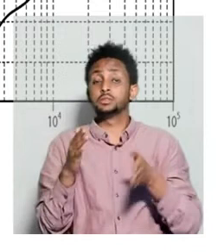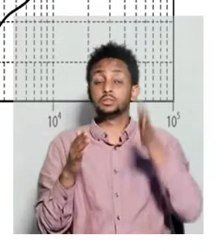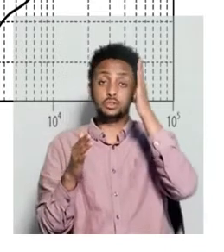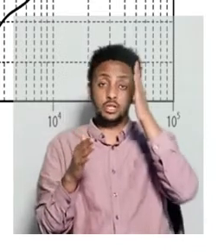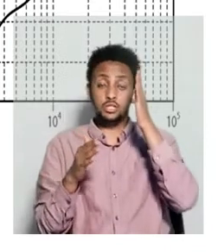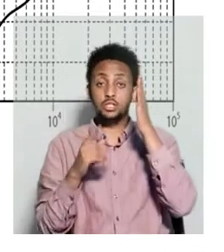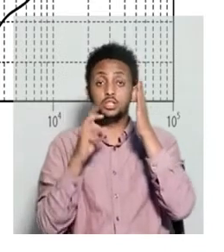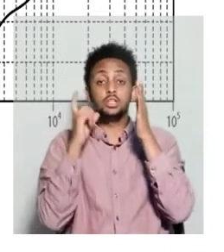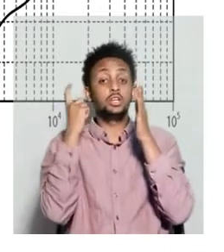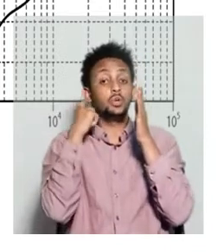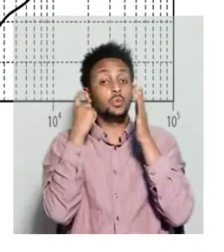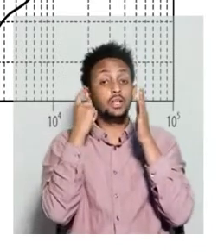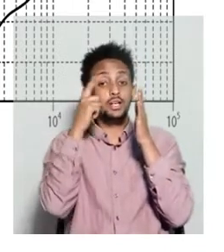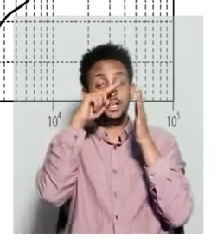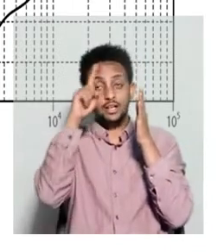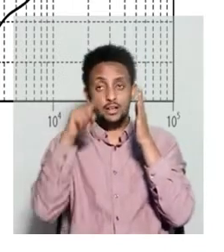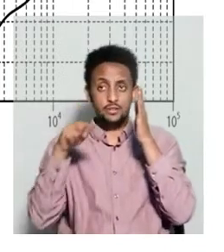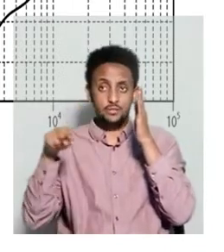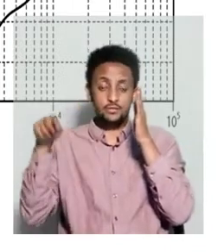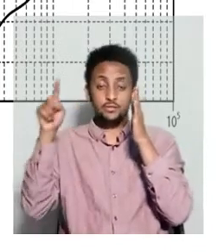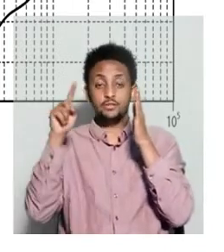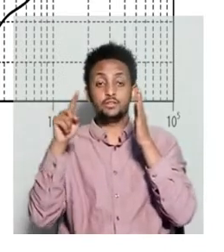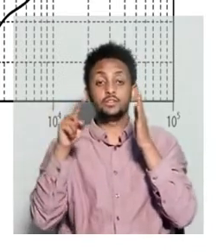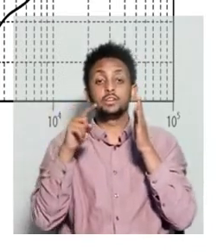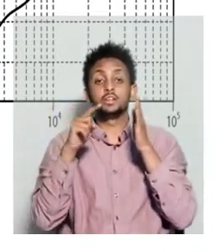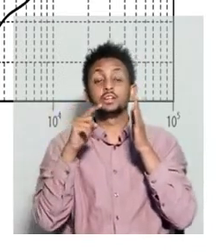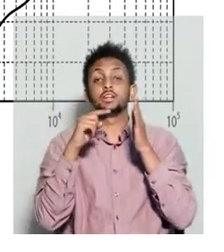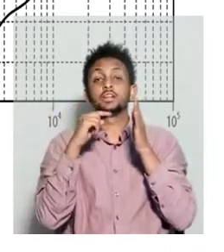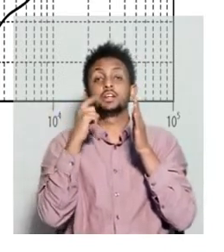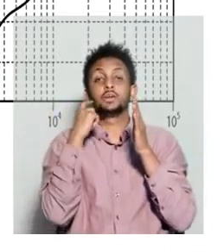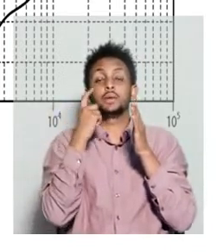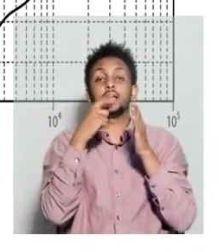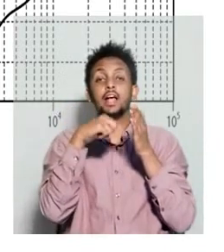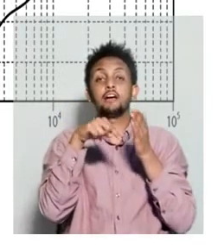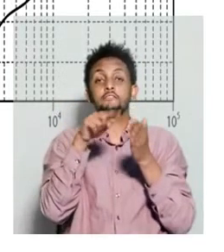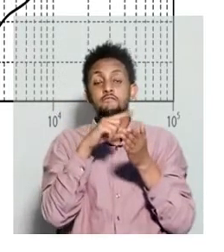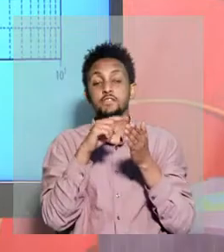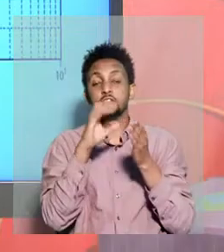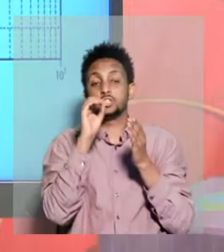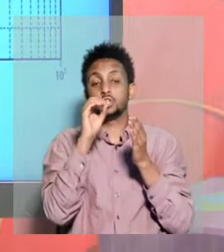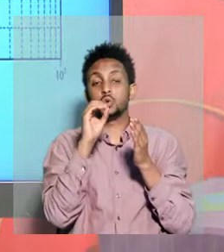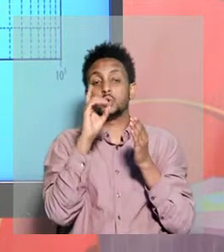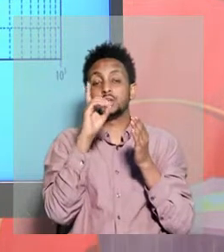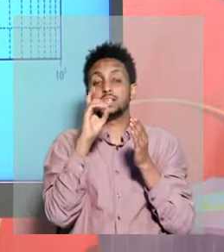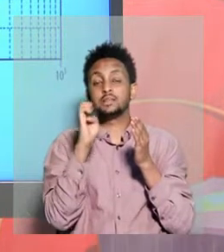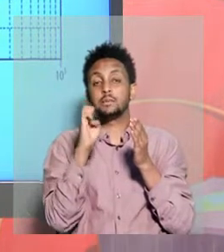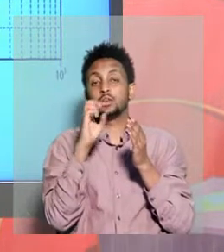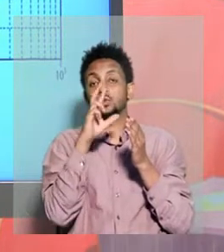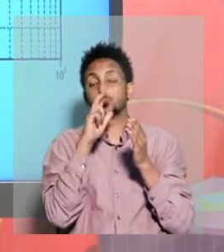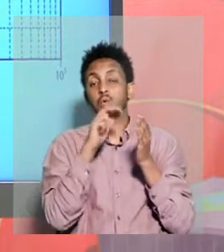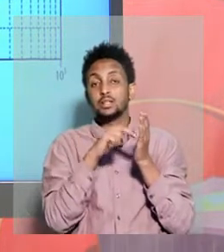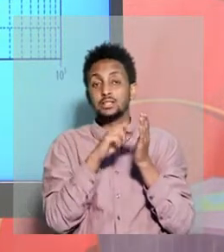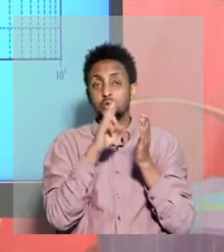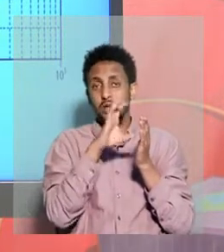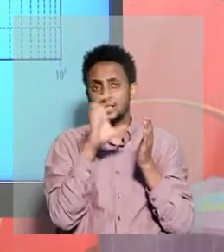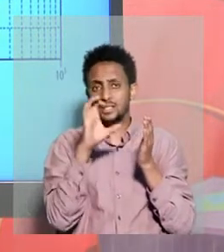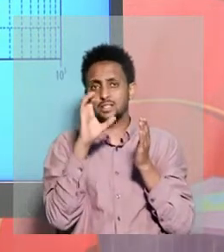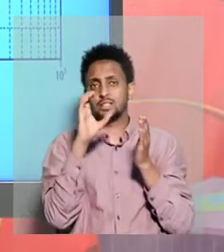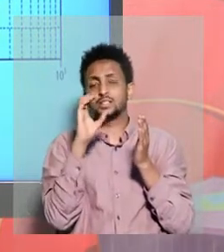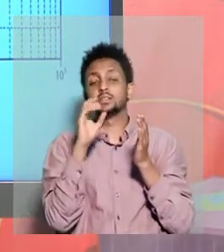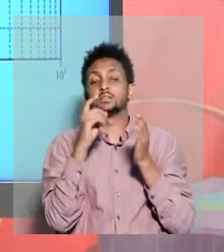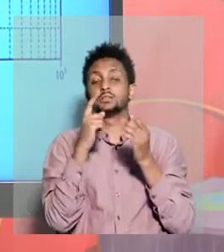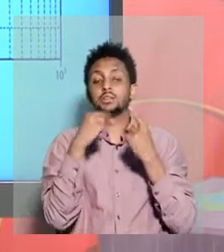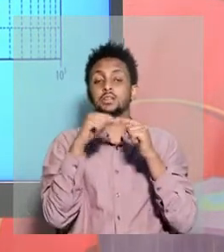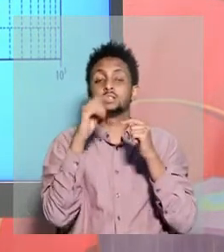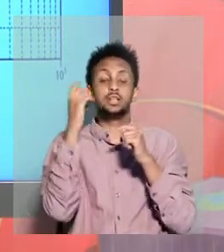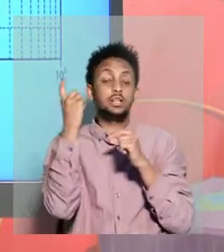direction. Hearing curve, this is what we call hearing curve. The range of hearing varies from 0 decibel to 130 decibel. Then the